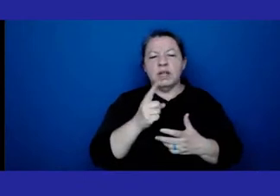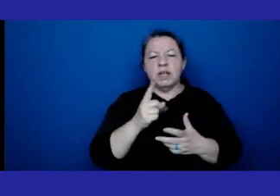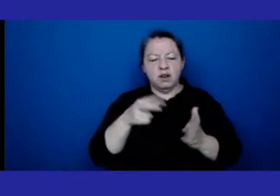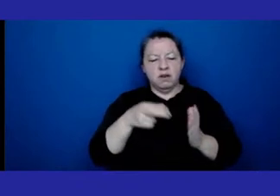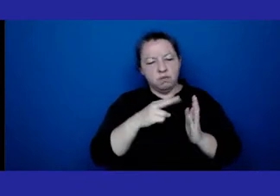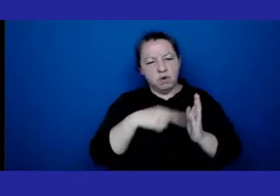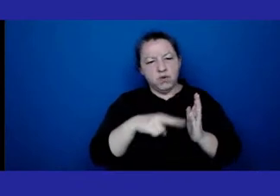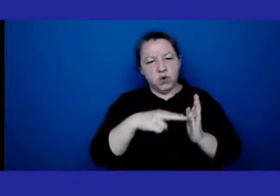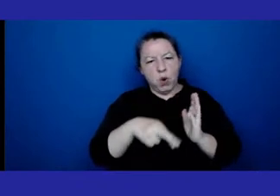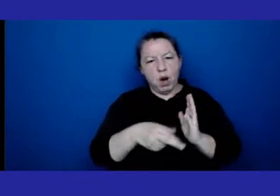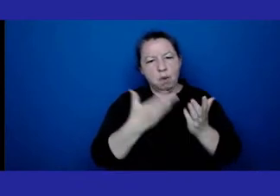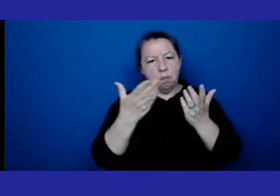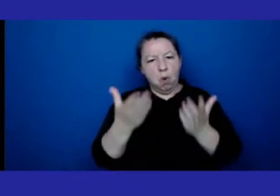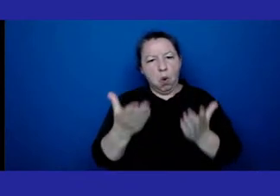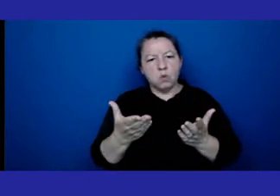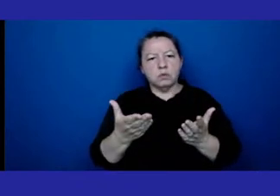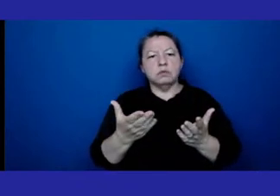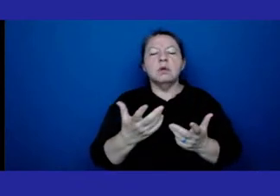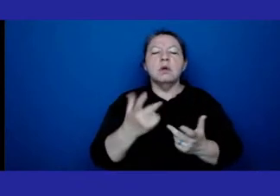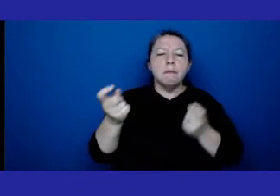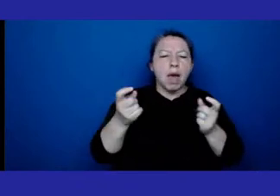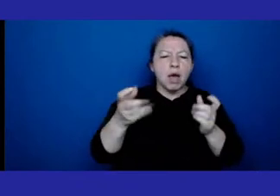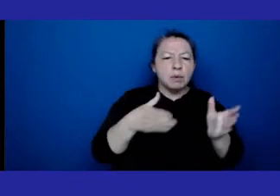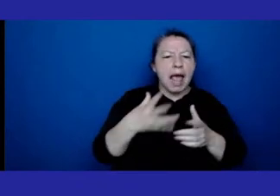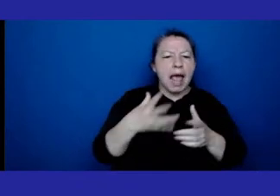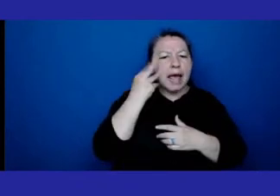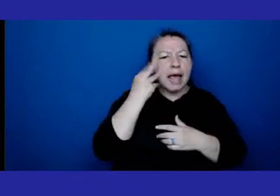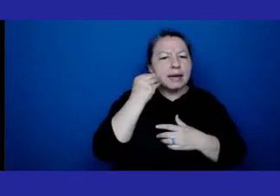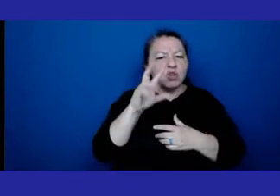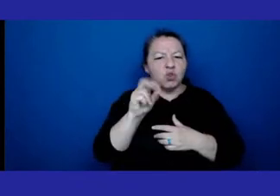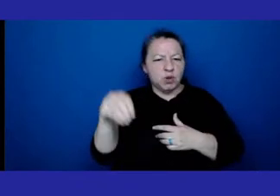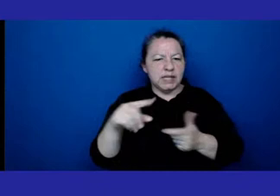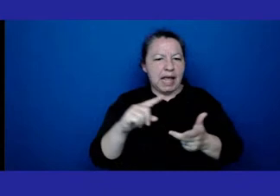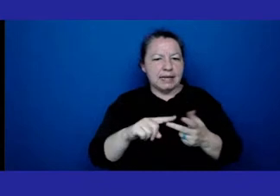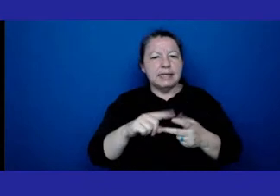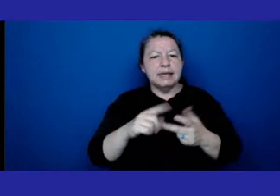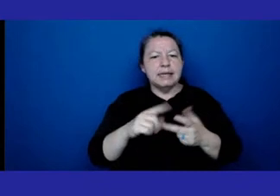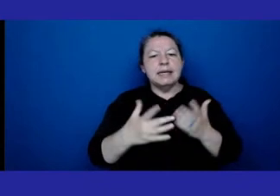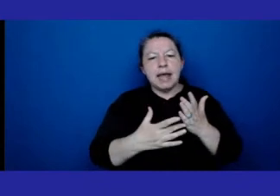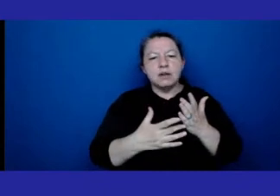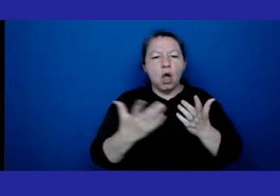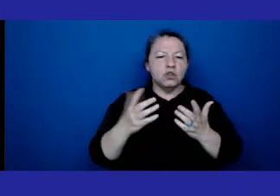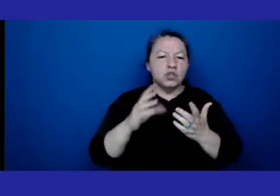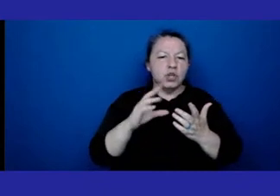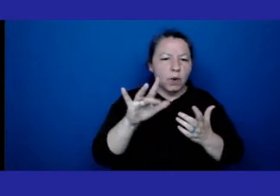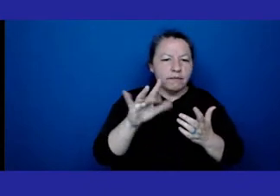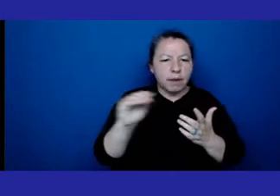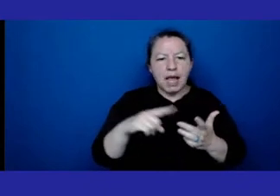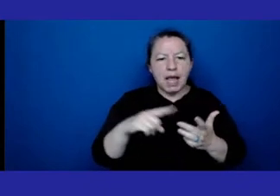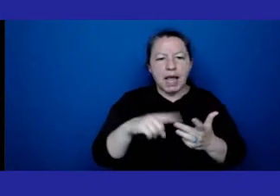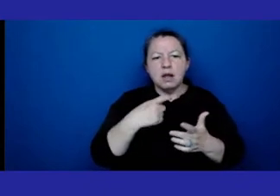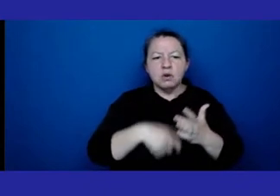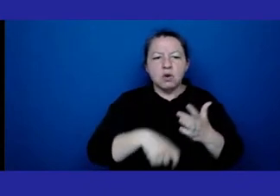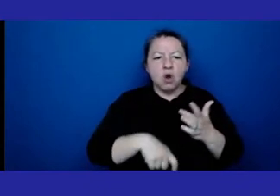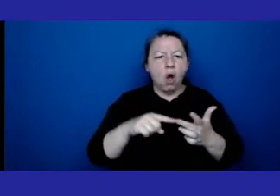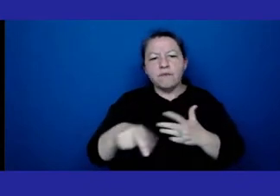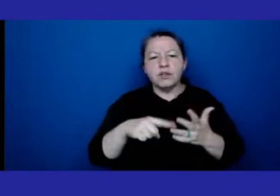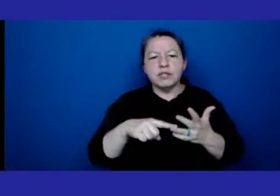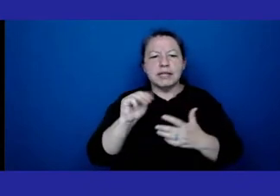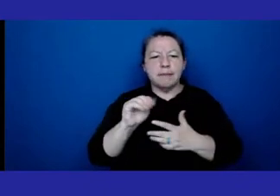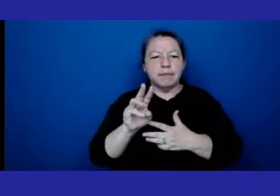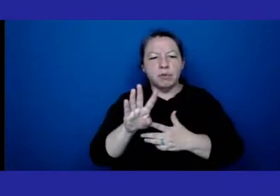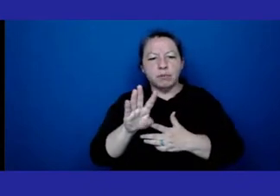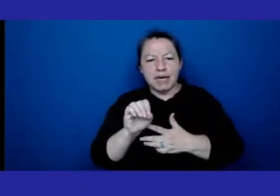our management plan and experience, the technology, the cost, references, and our